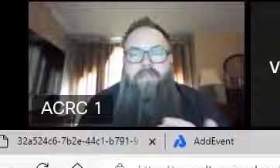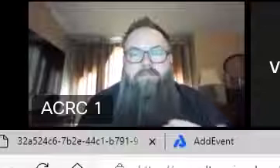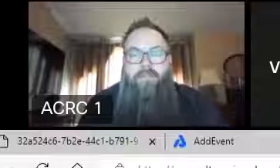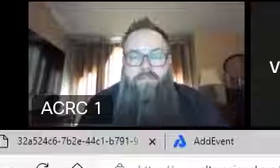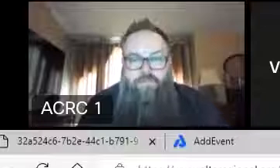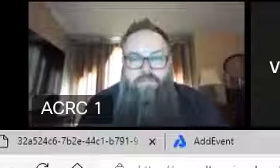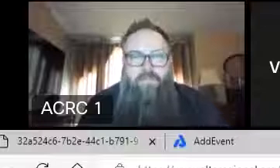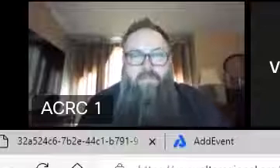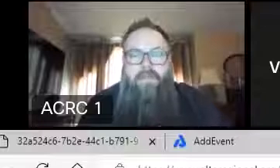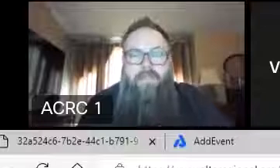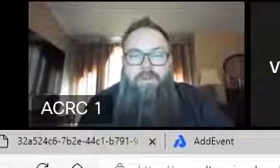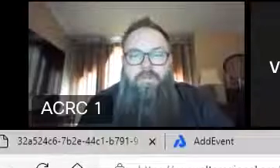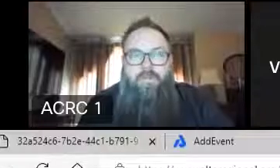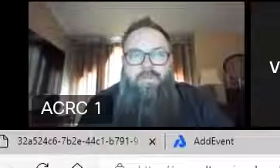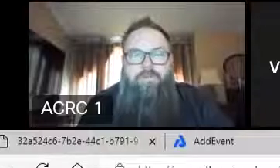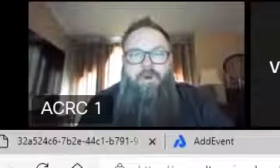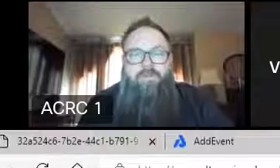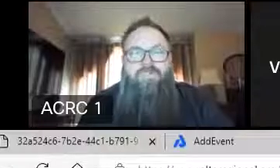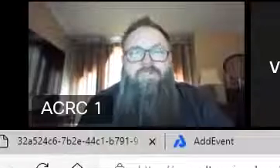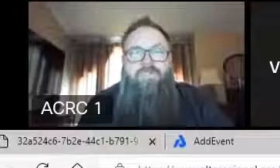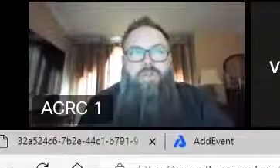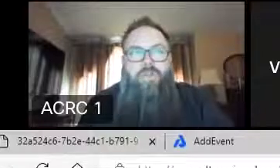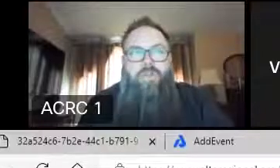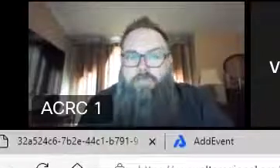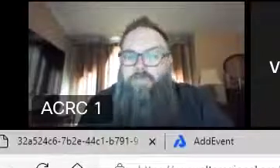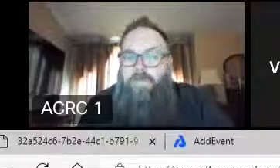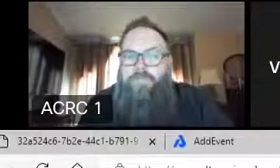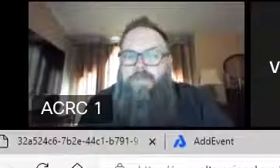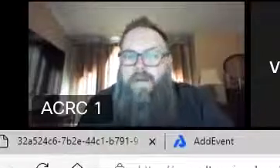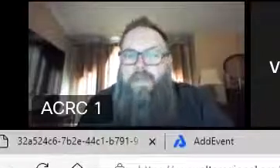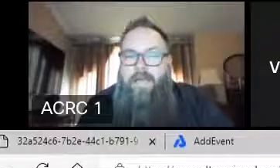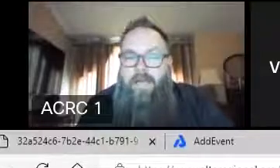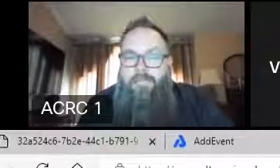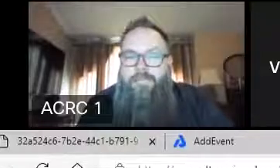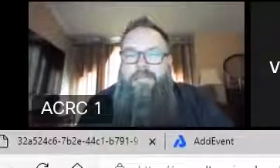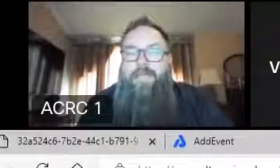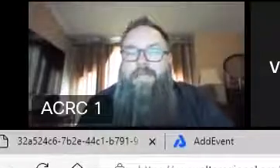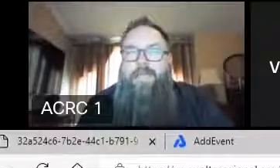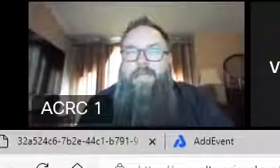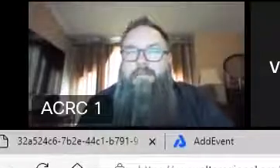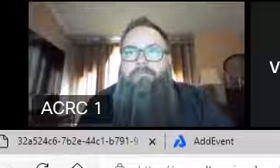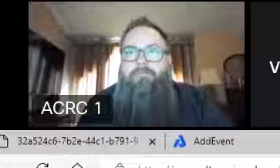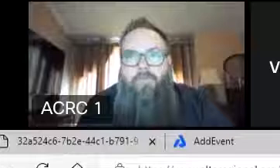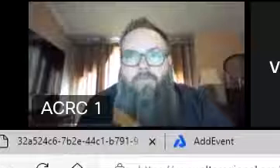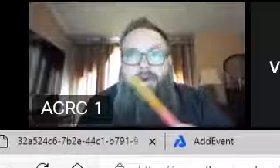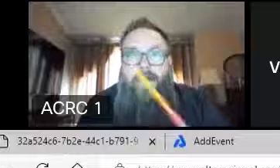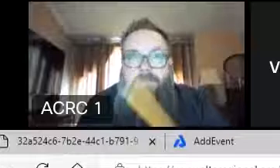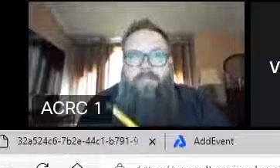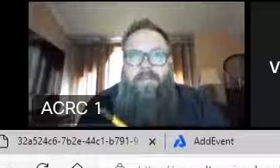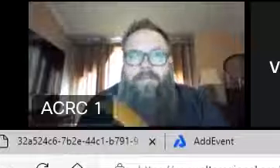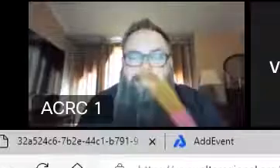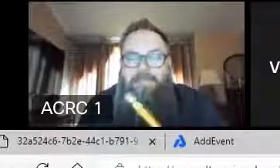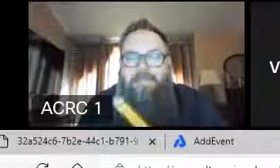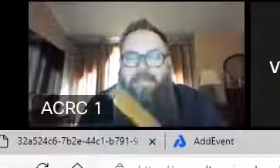lot of individuals that are going to be looking for some alternatives. And if we do not have a